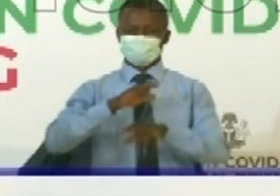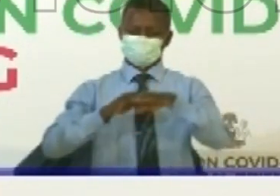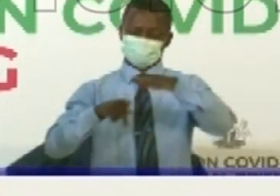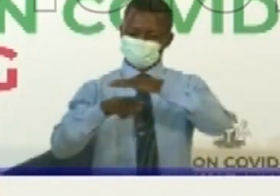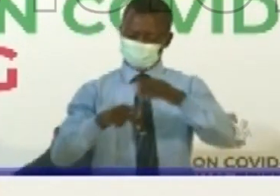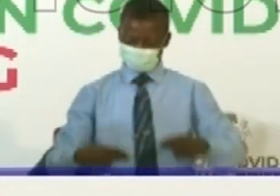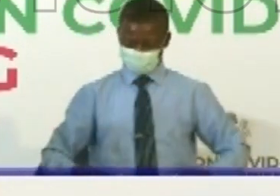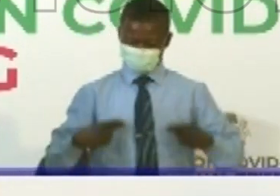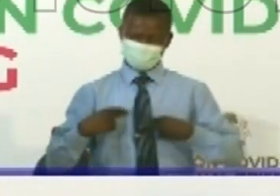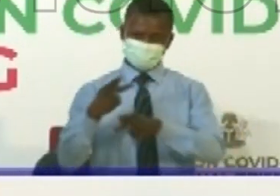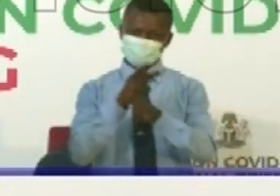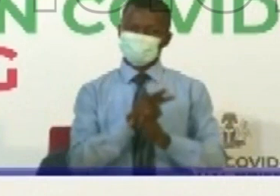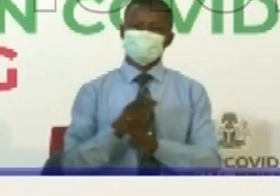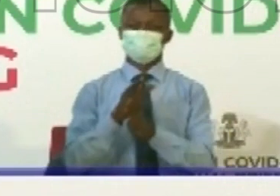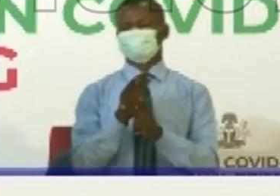Delivery with the